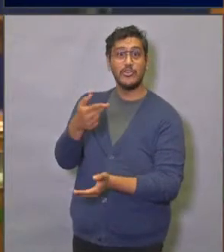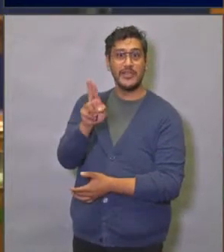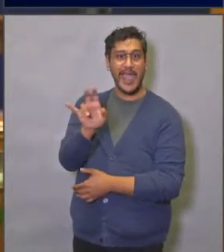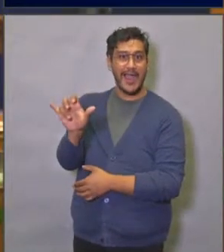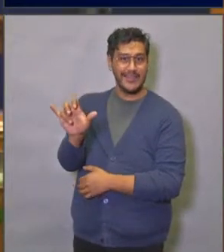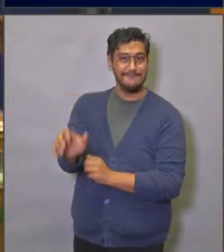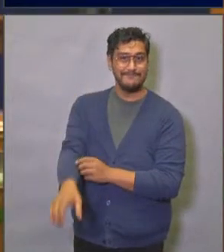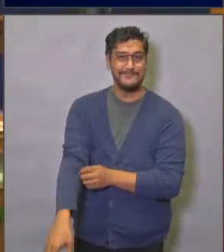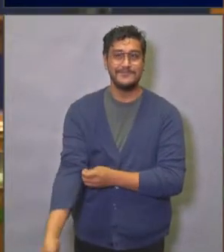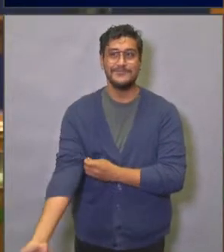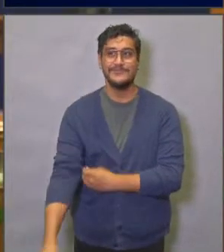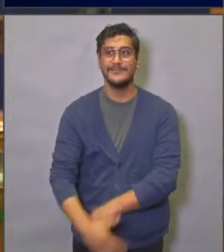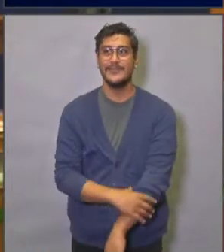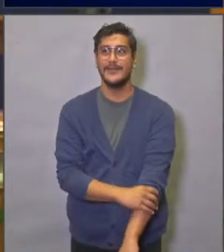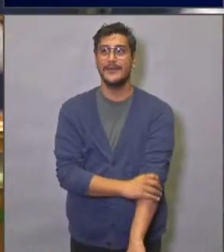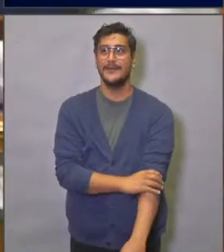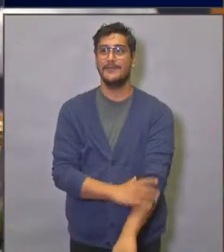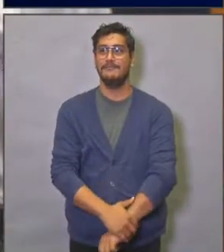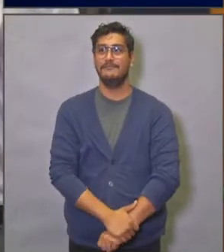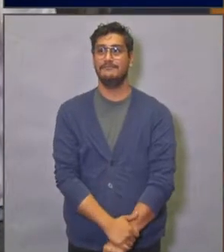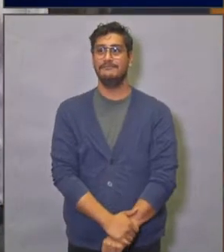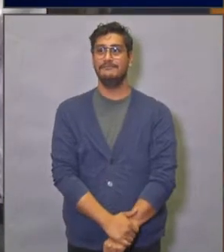testing.